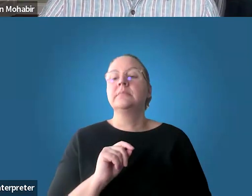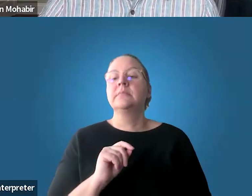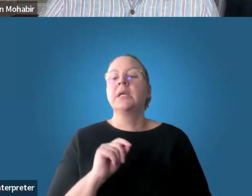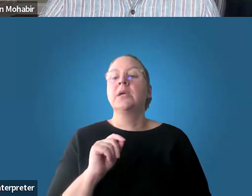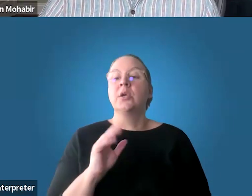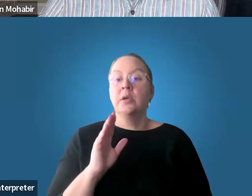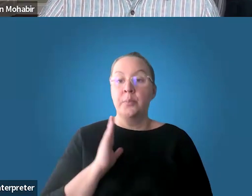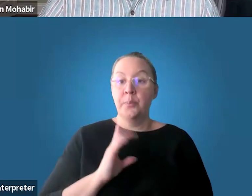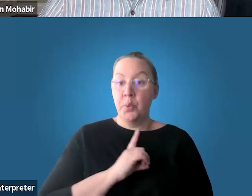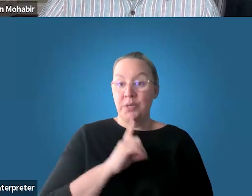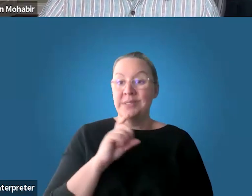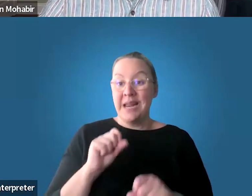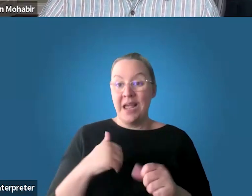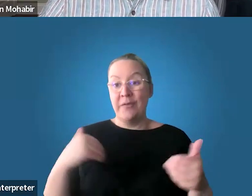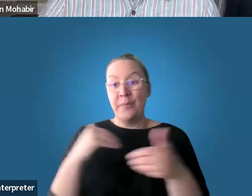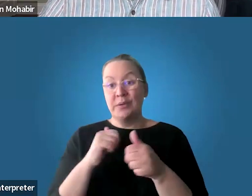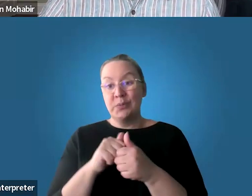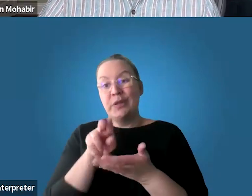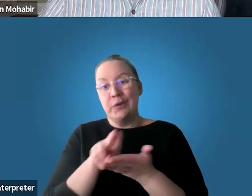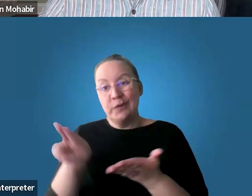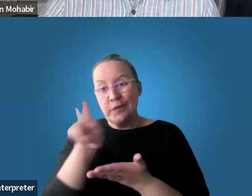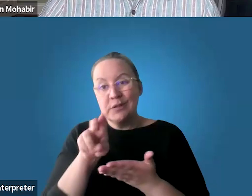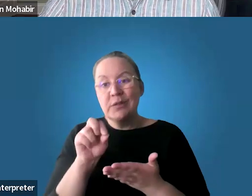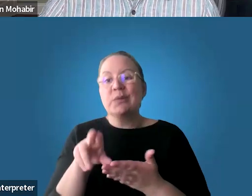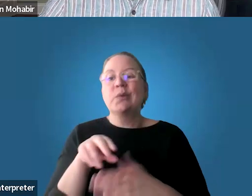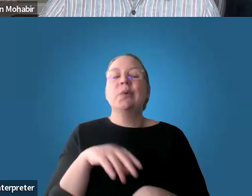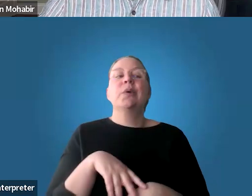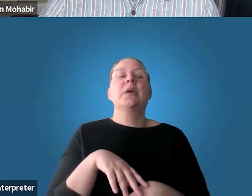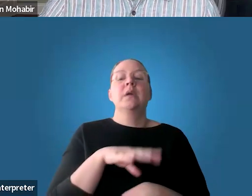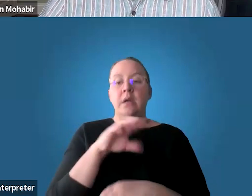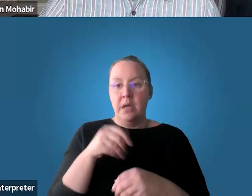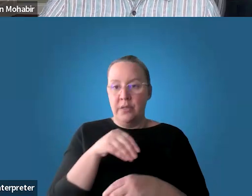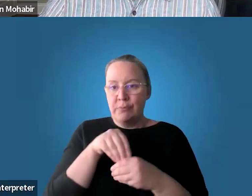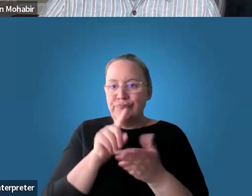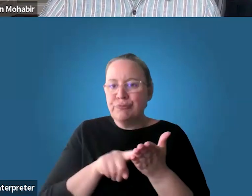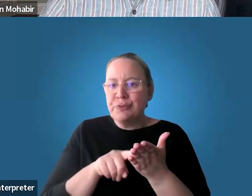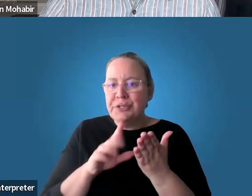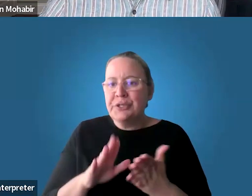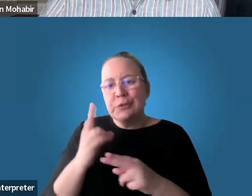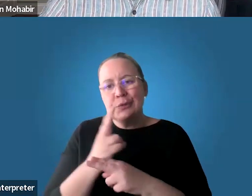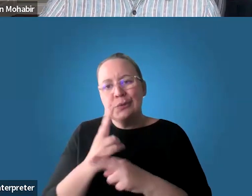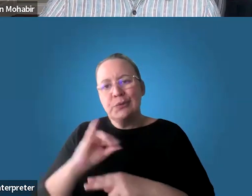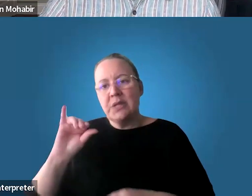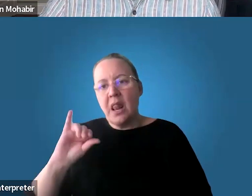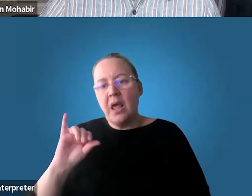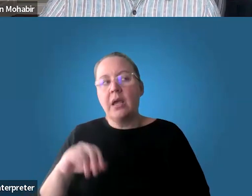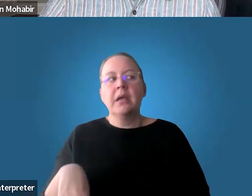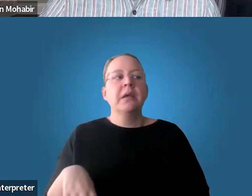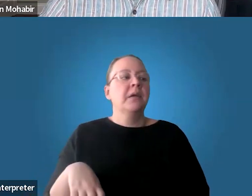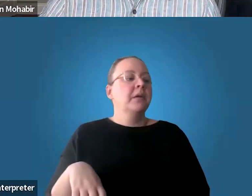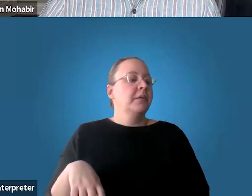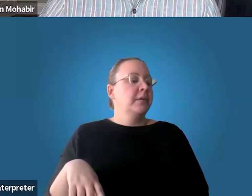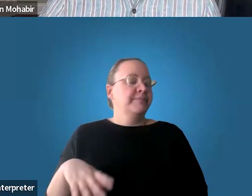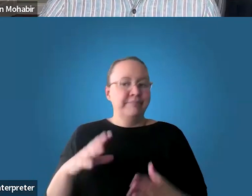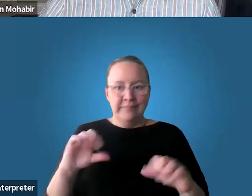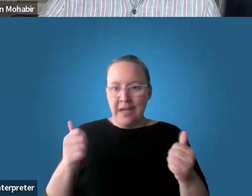either partnerships with like universities or in-house researchers to use like some of the same like survey